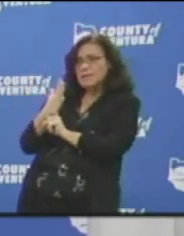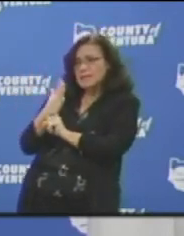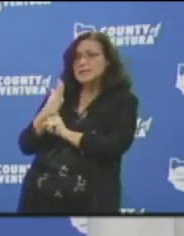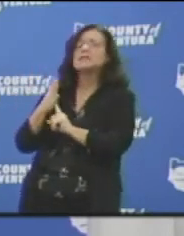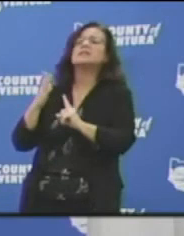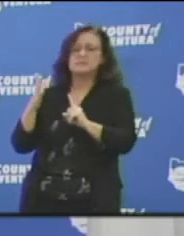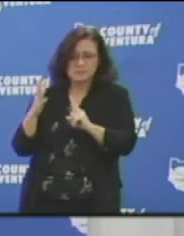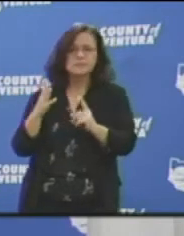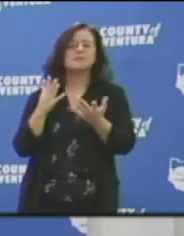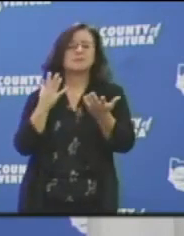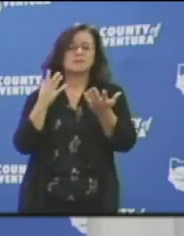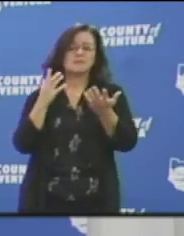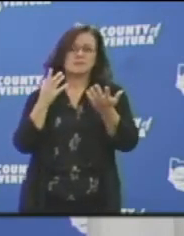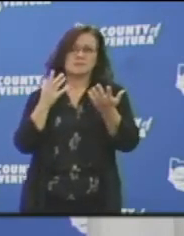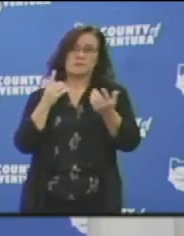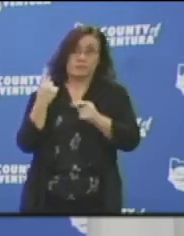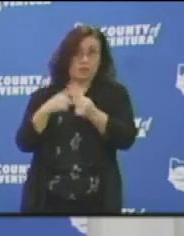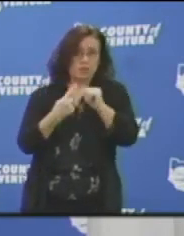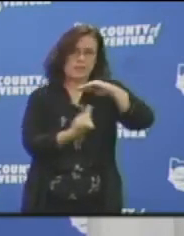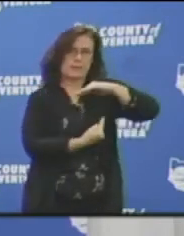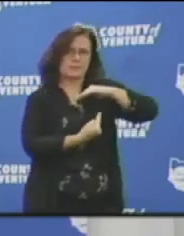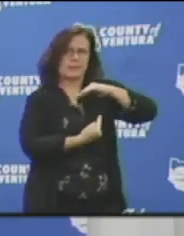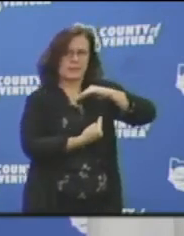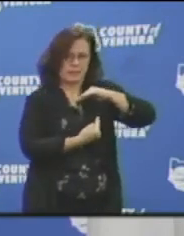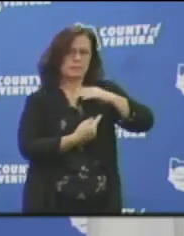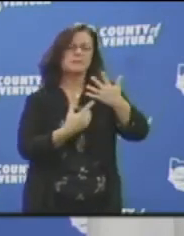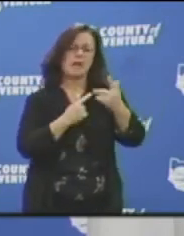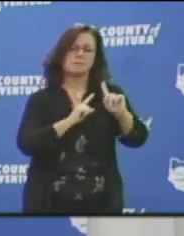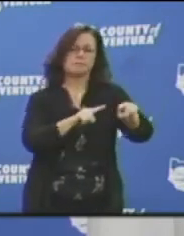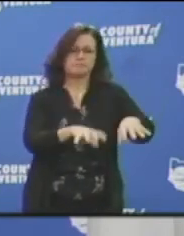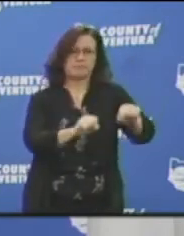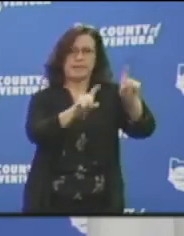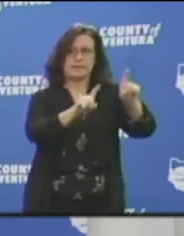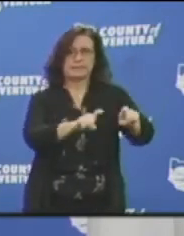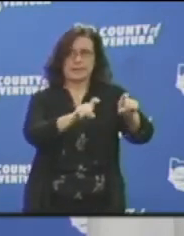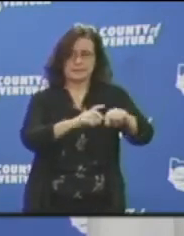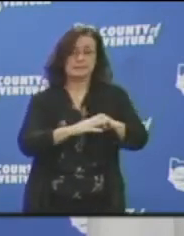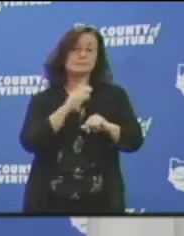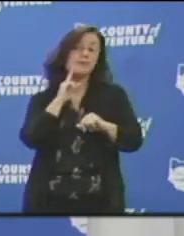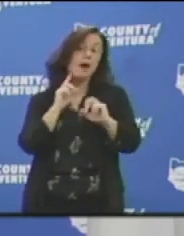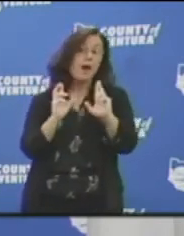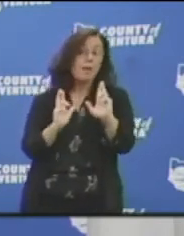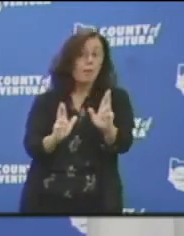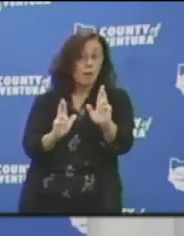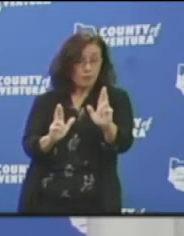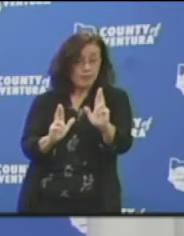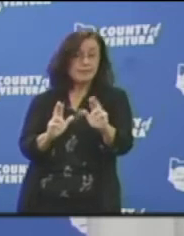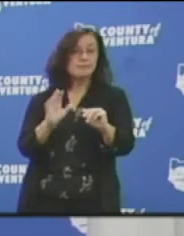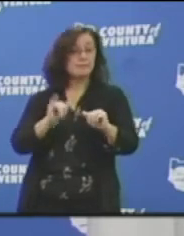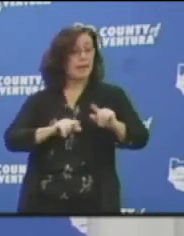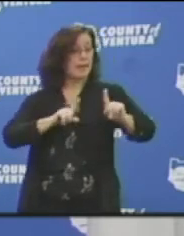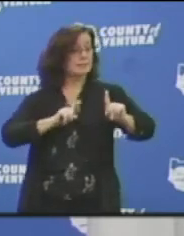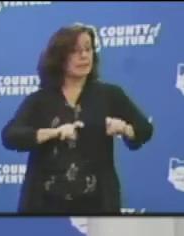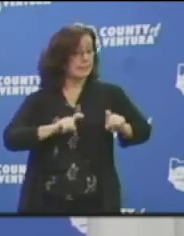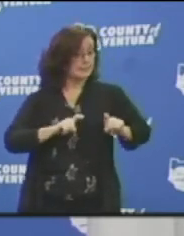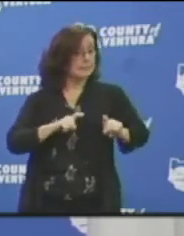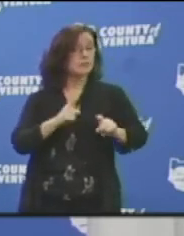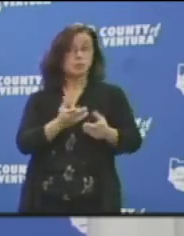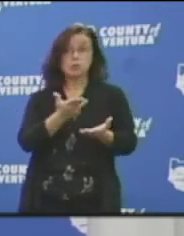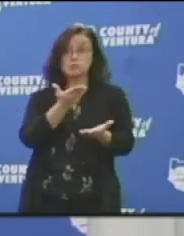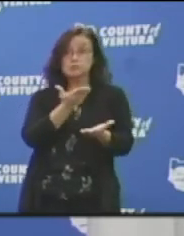spread. We hope that by being tested will give you the information you need to